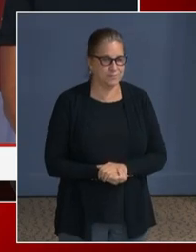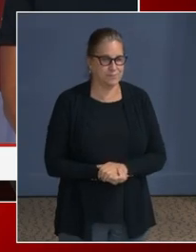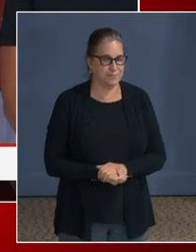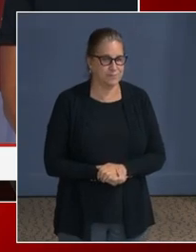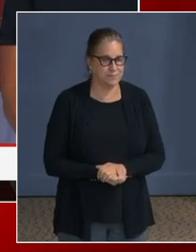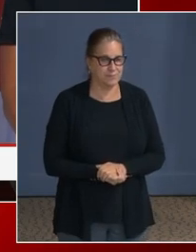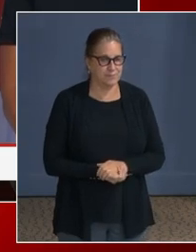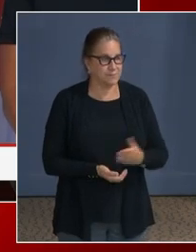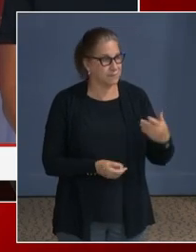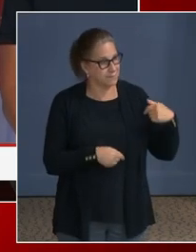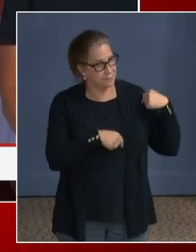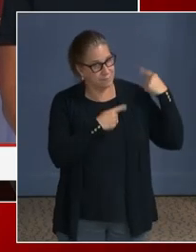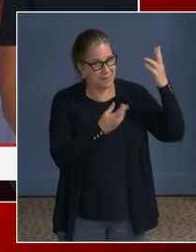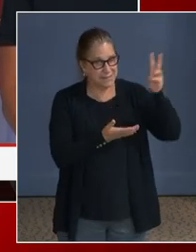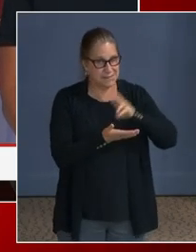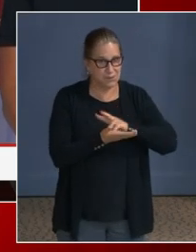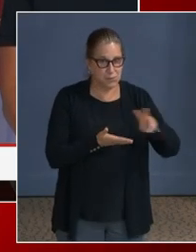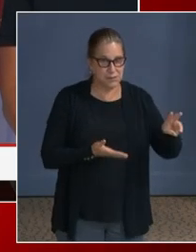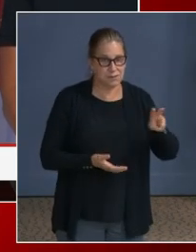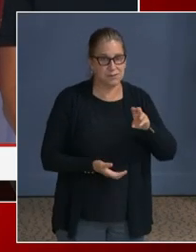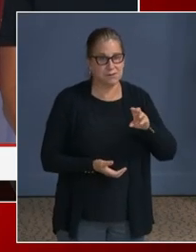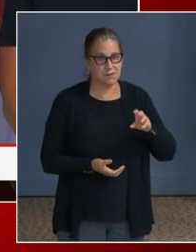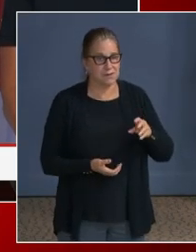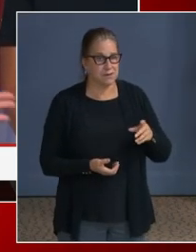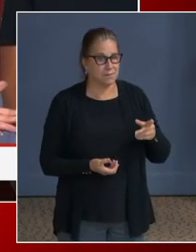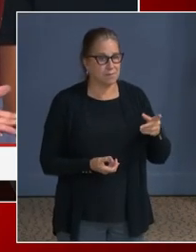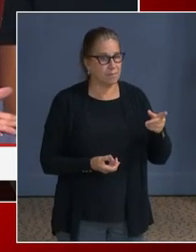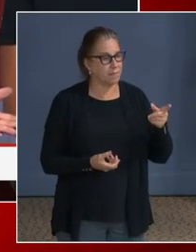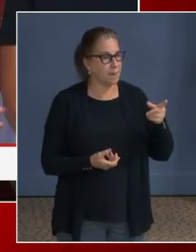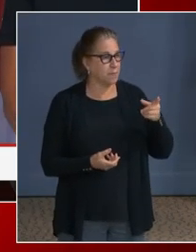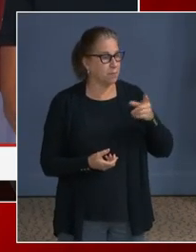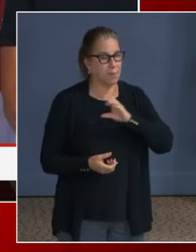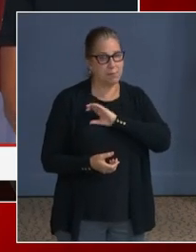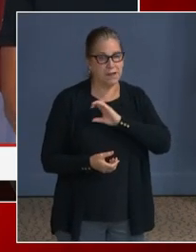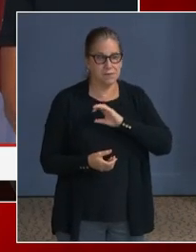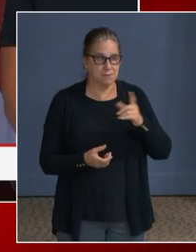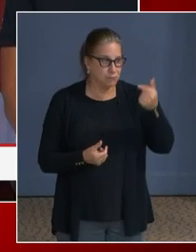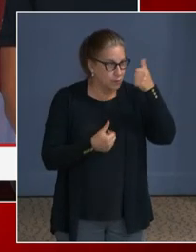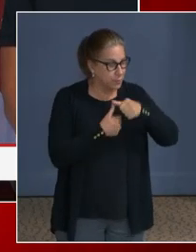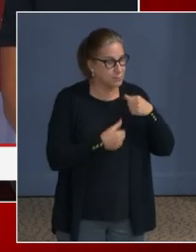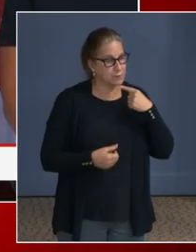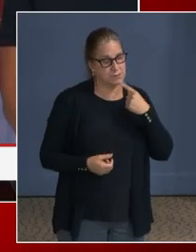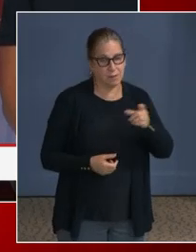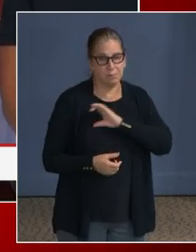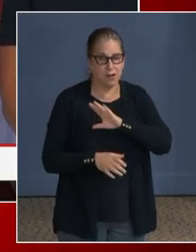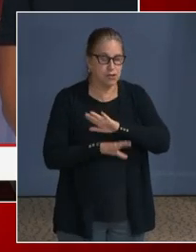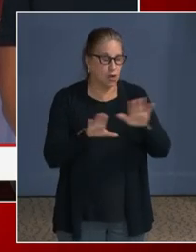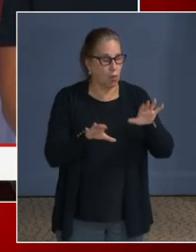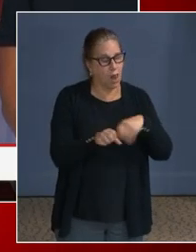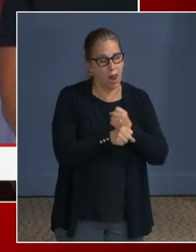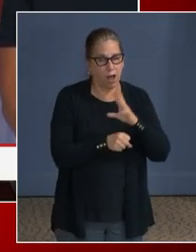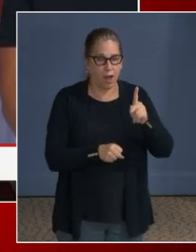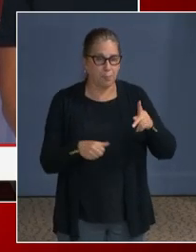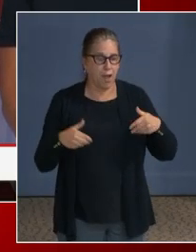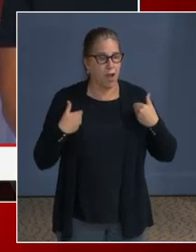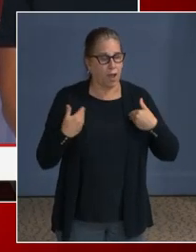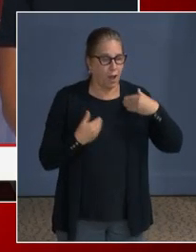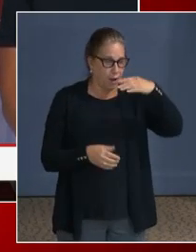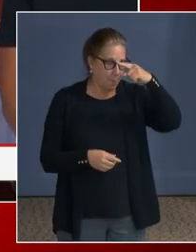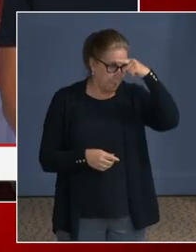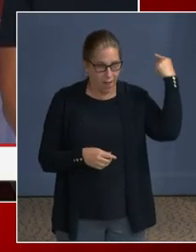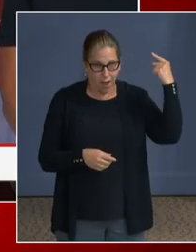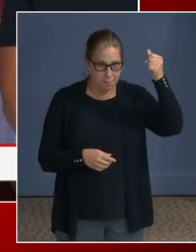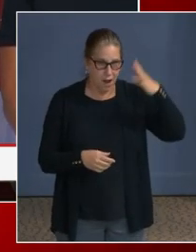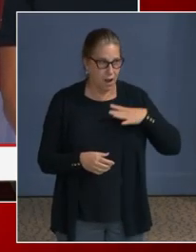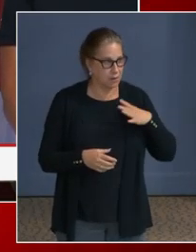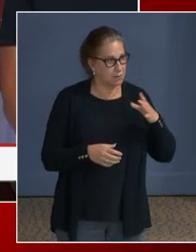6 weeks saying that the police shouldn't lock up young Black people. I mean, let's not pretend that that's not happening. And so our communities